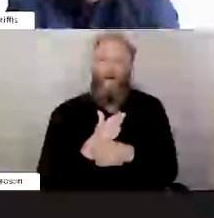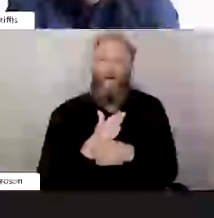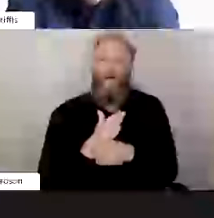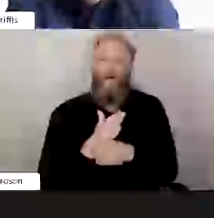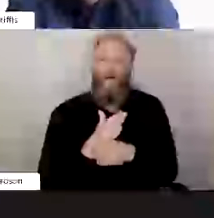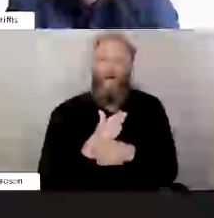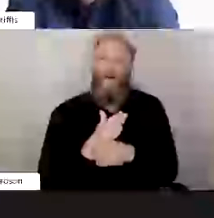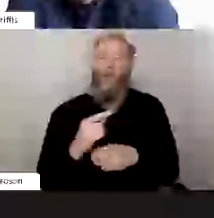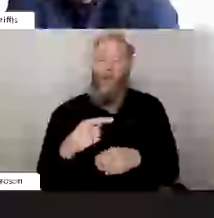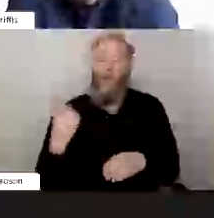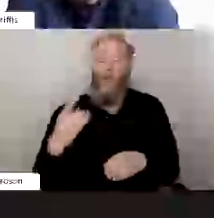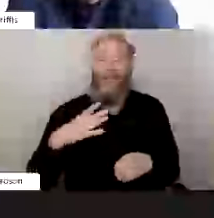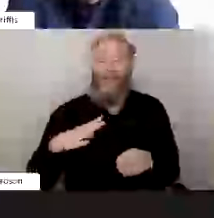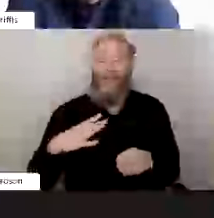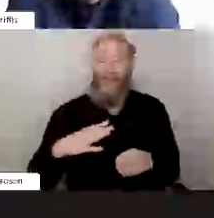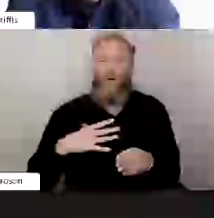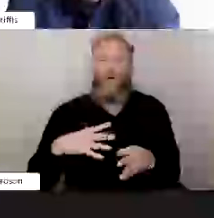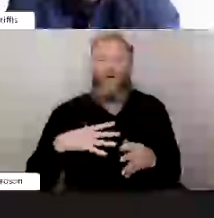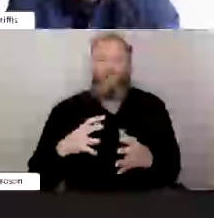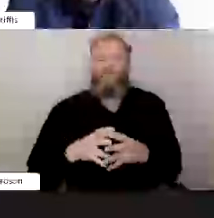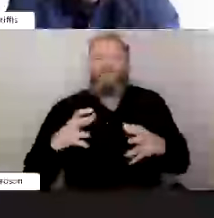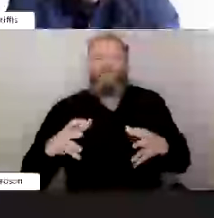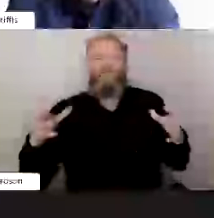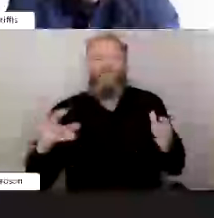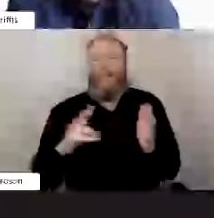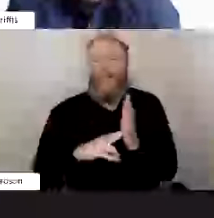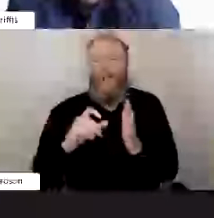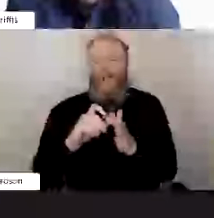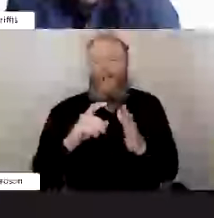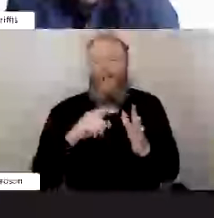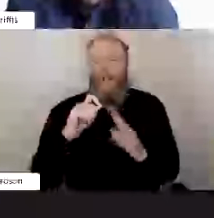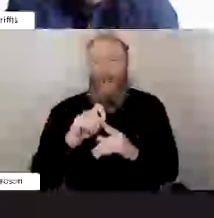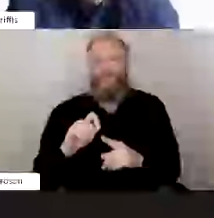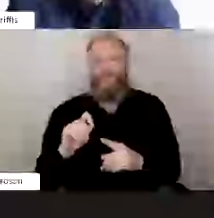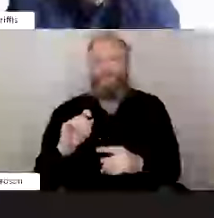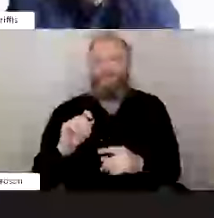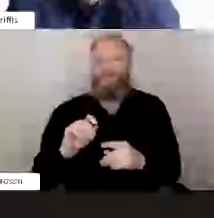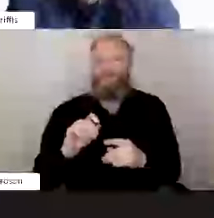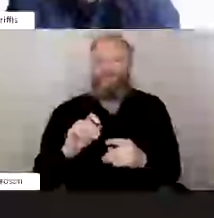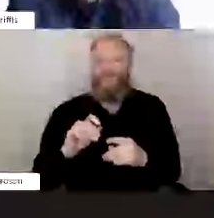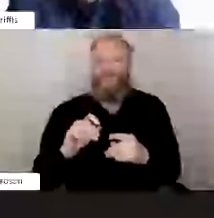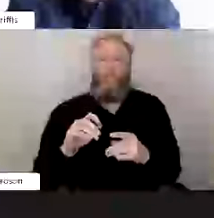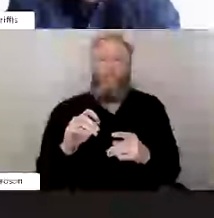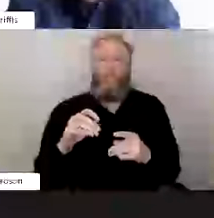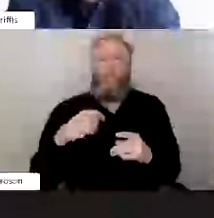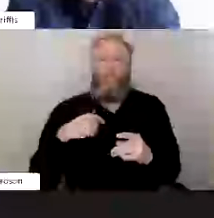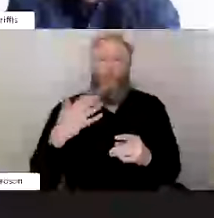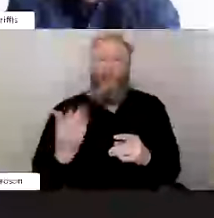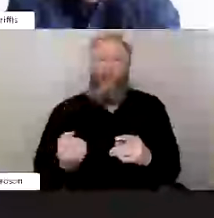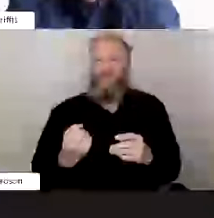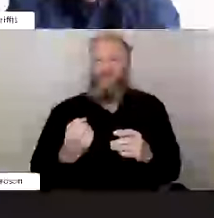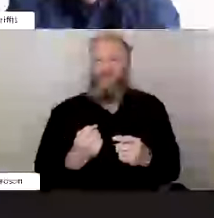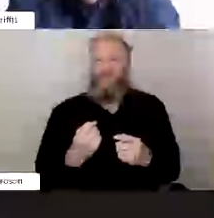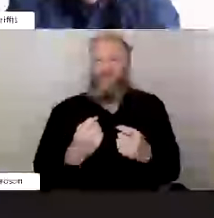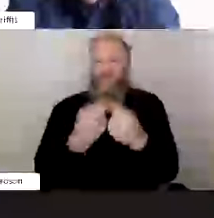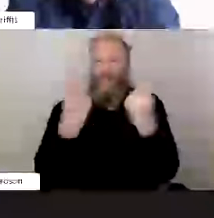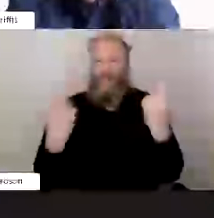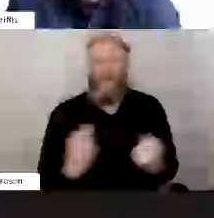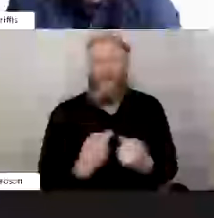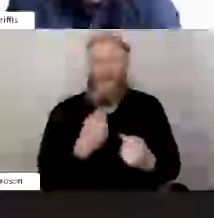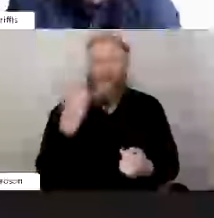are keen to expand our NDAP reach. We recently got our accreditation, which was great news, but